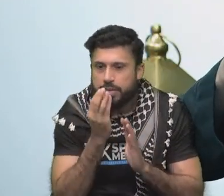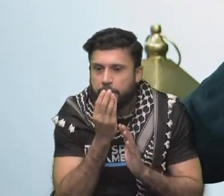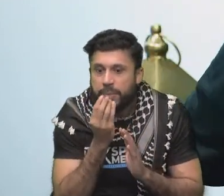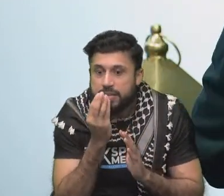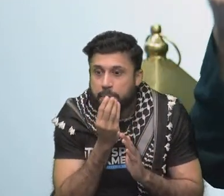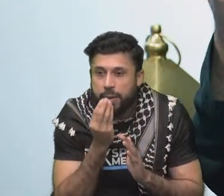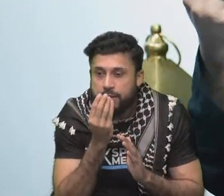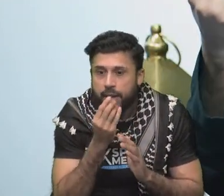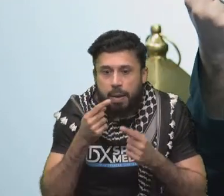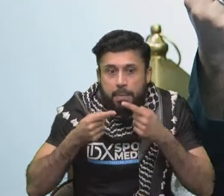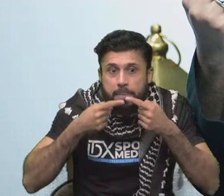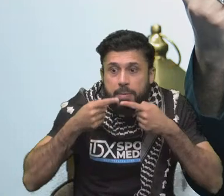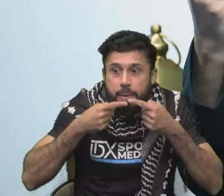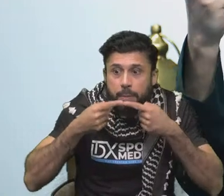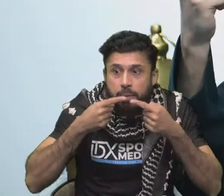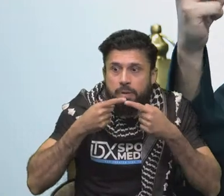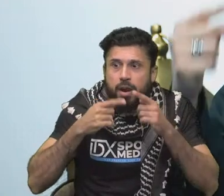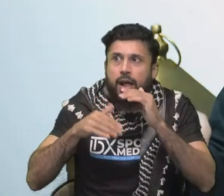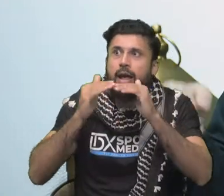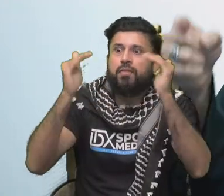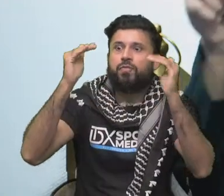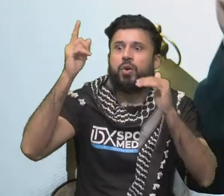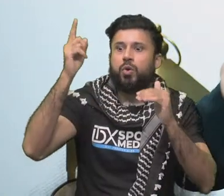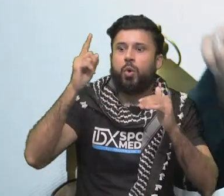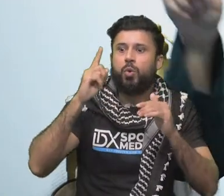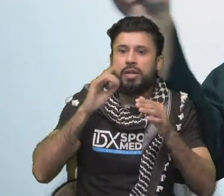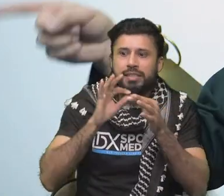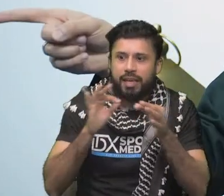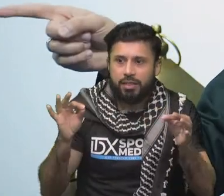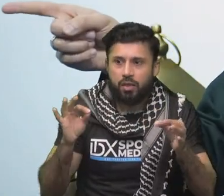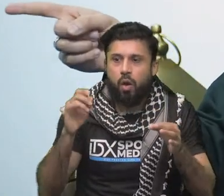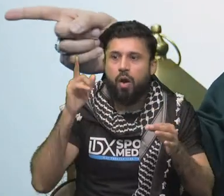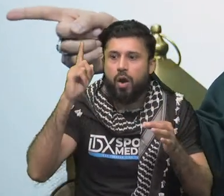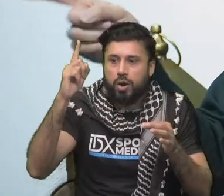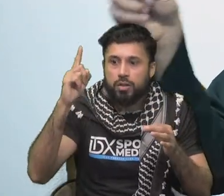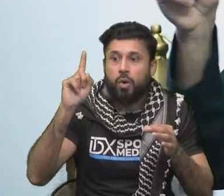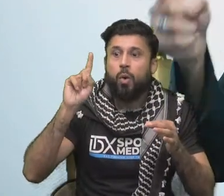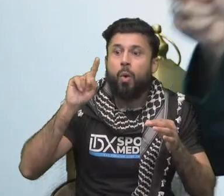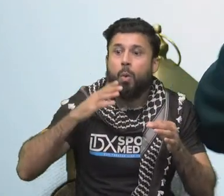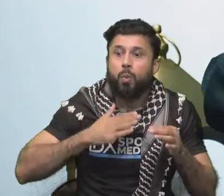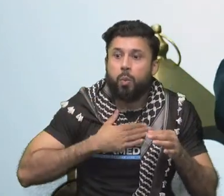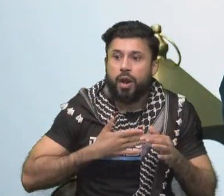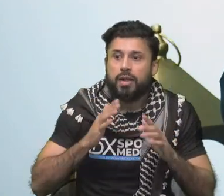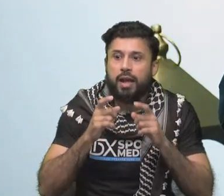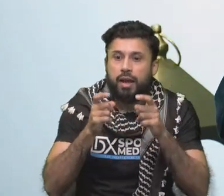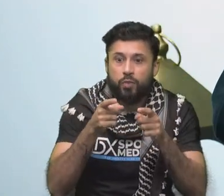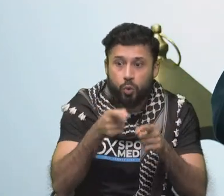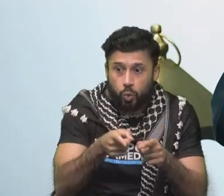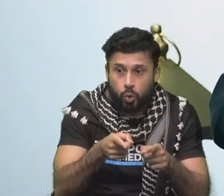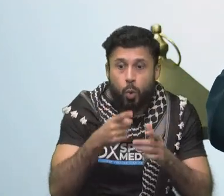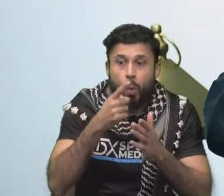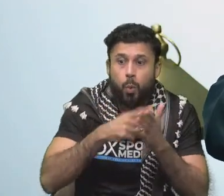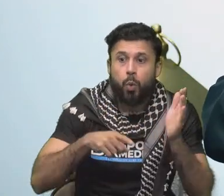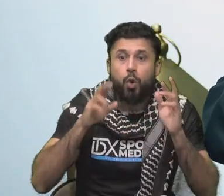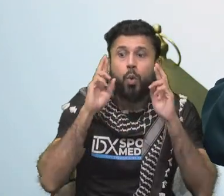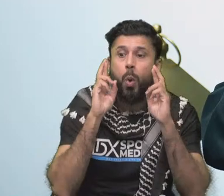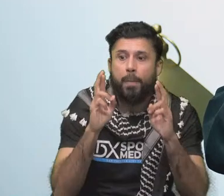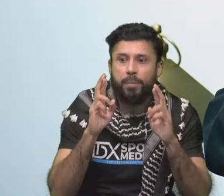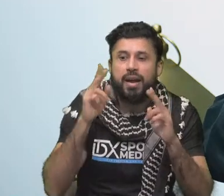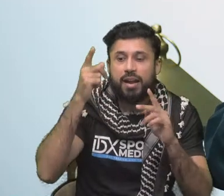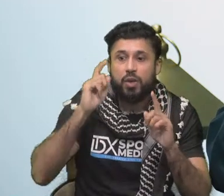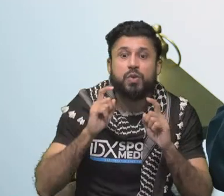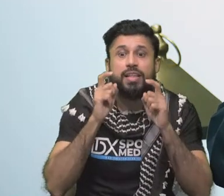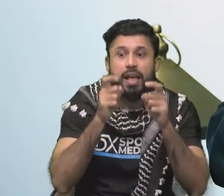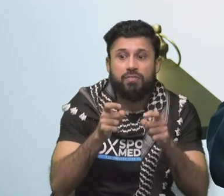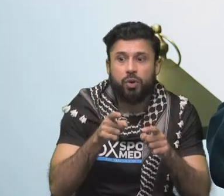heavens. In one sentence, Allah will give you what you hope, and Allah will protect you from what you fear. But if you